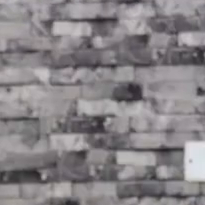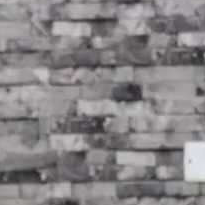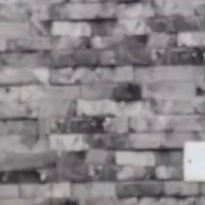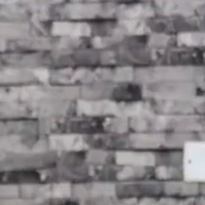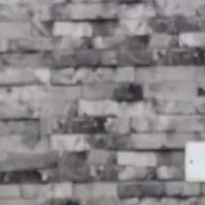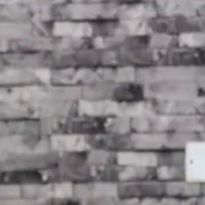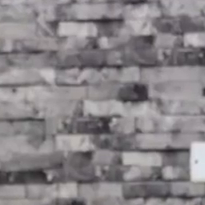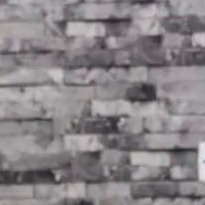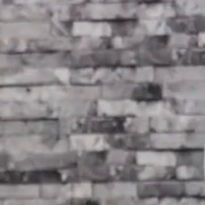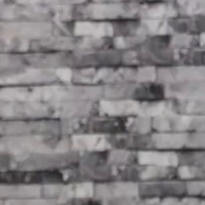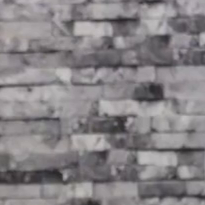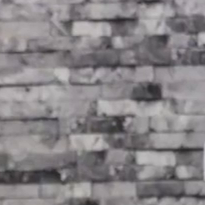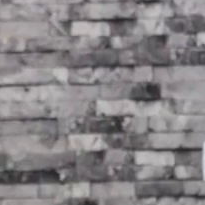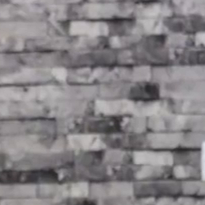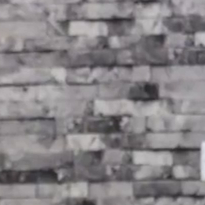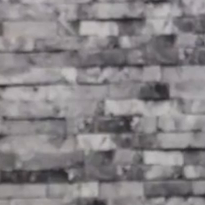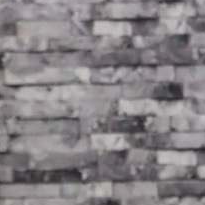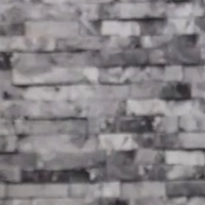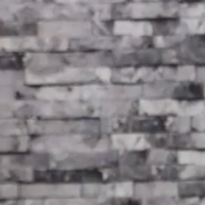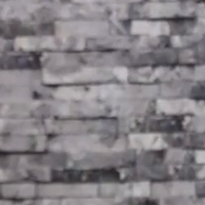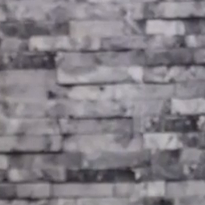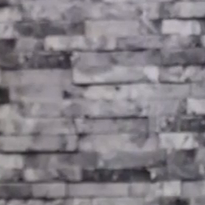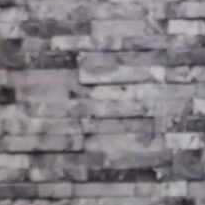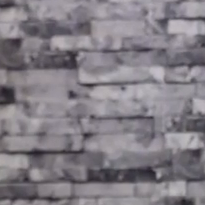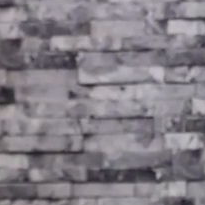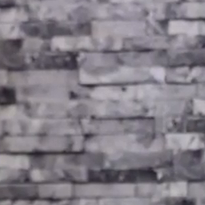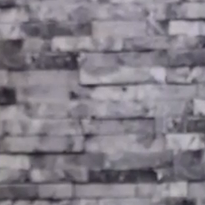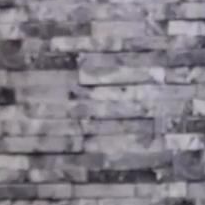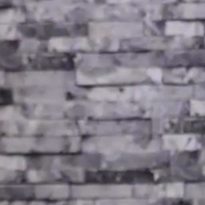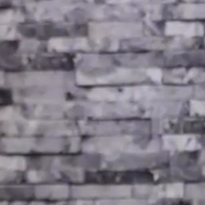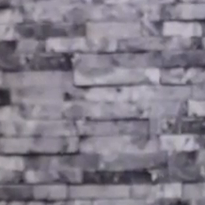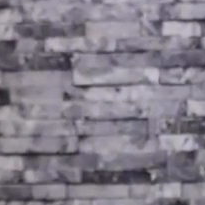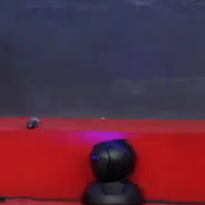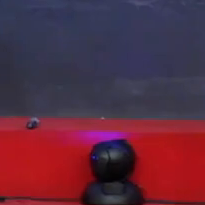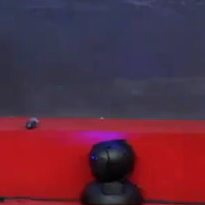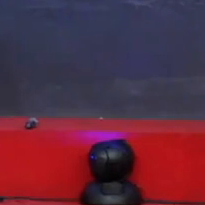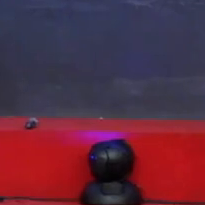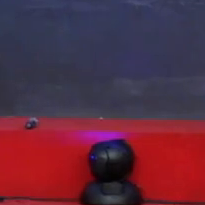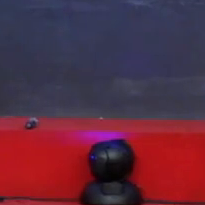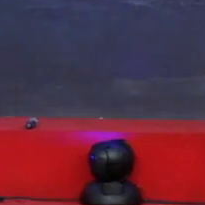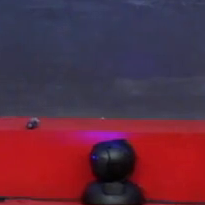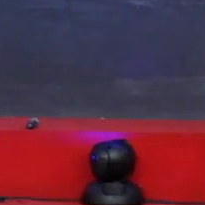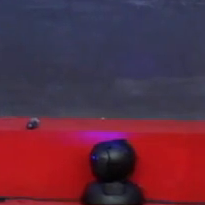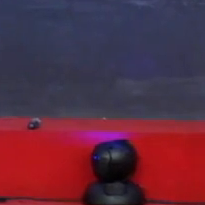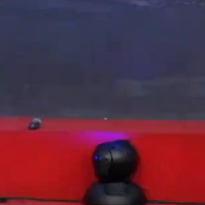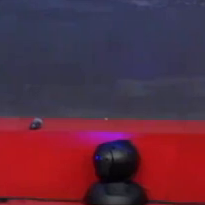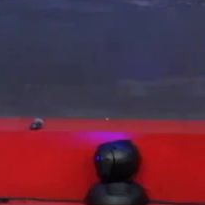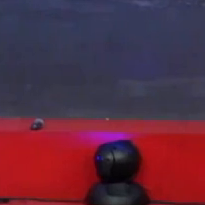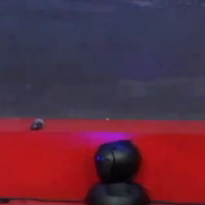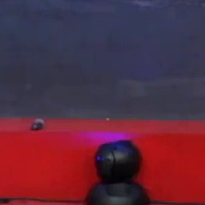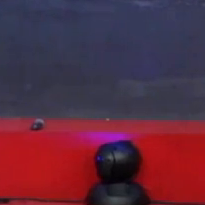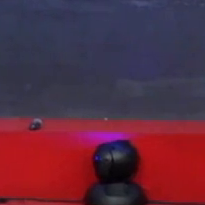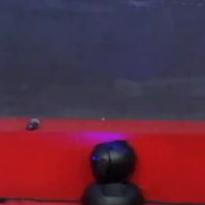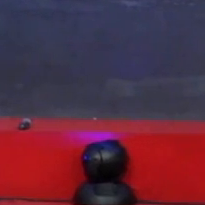haupati majibu ya maombi yako, andika haya chini. Is you're giving up before the answer gets to you. Ni kwa sababu